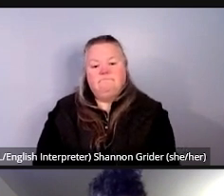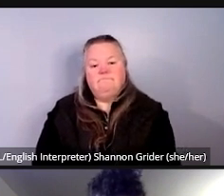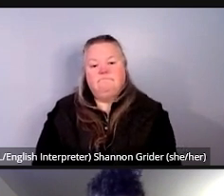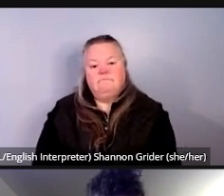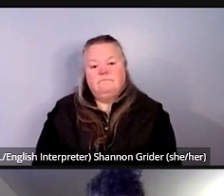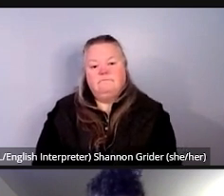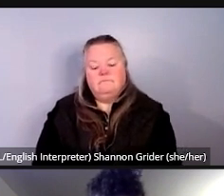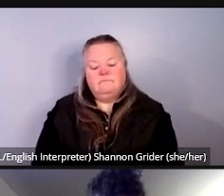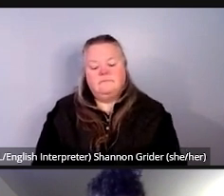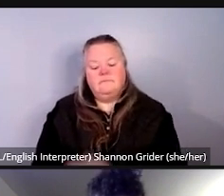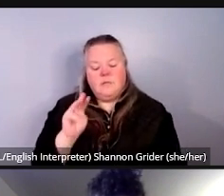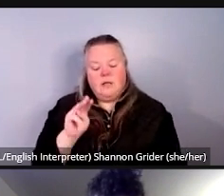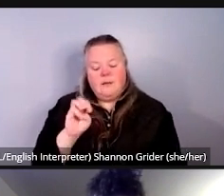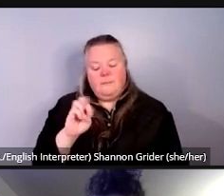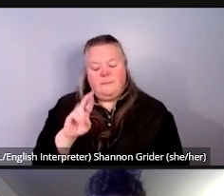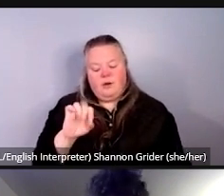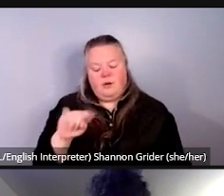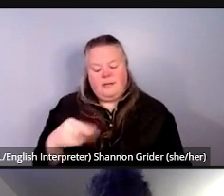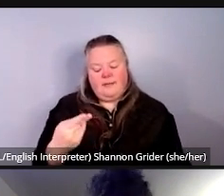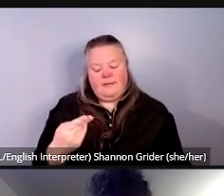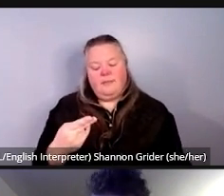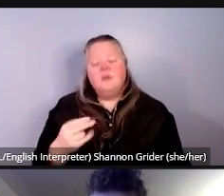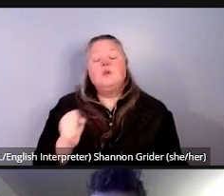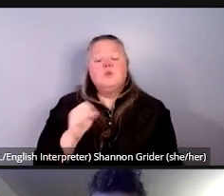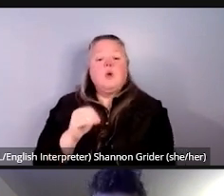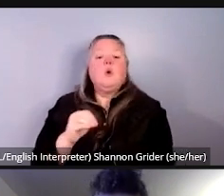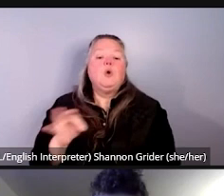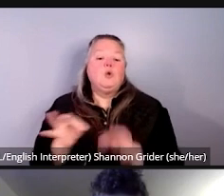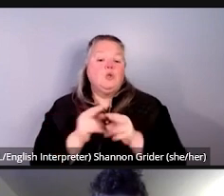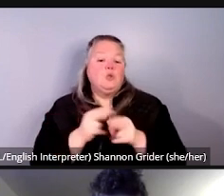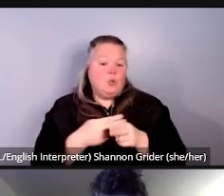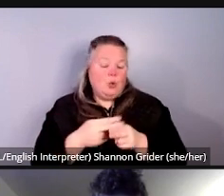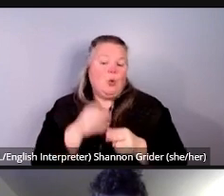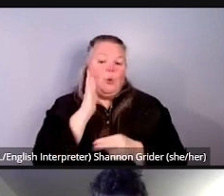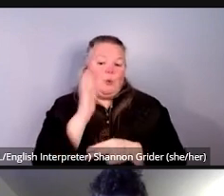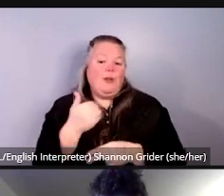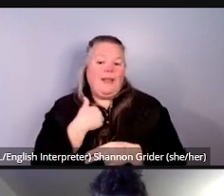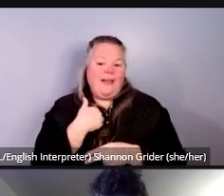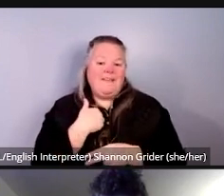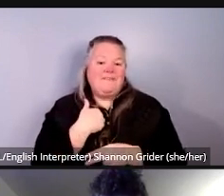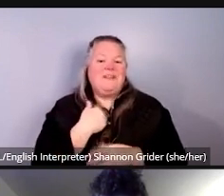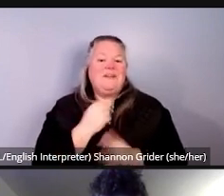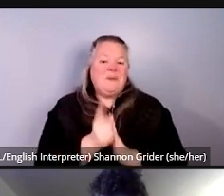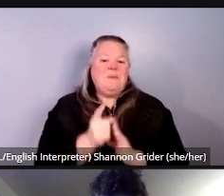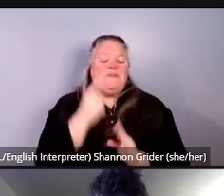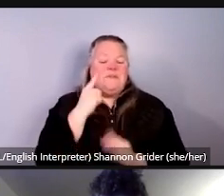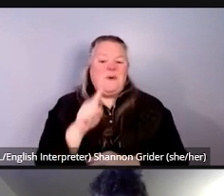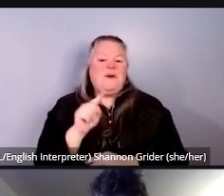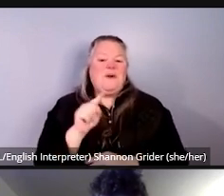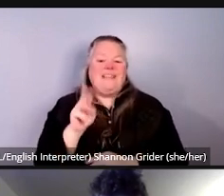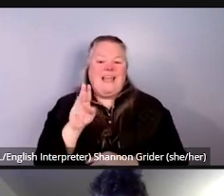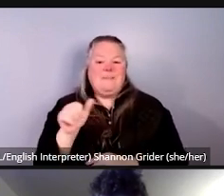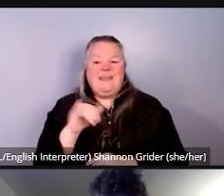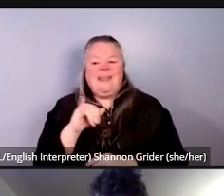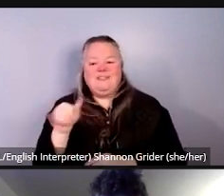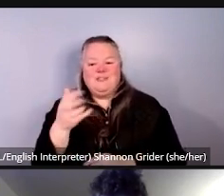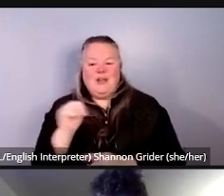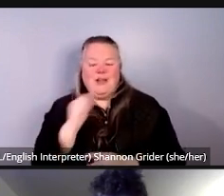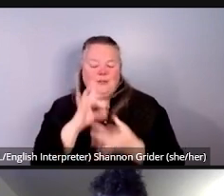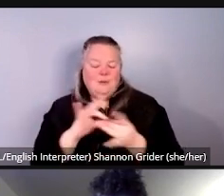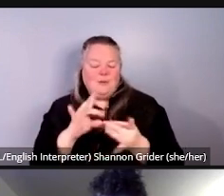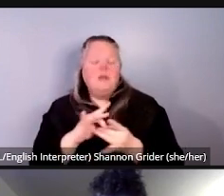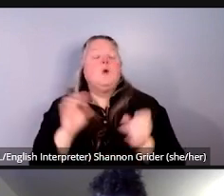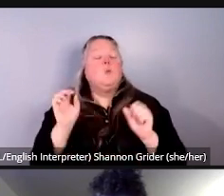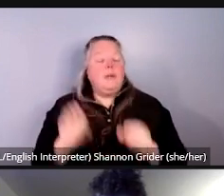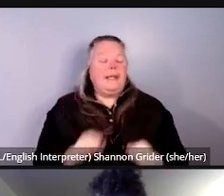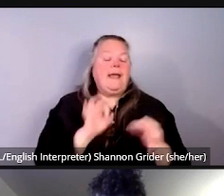So we will have an opportunity in a minute, once Tammy and John get to sort of add their input on the work groups, to provide feedback to the